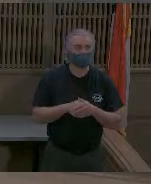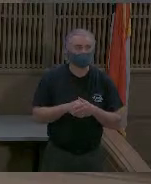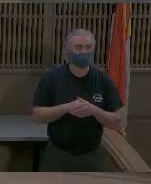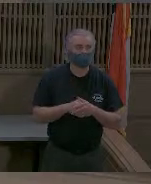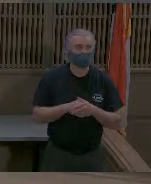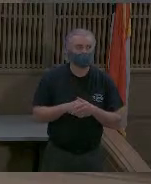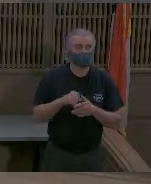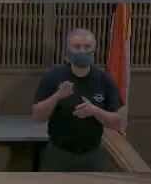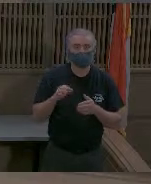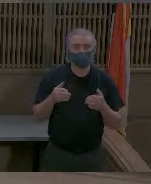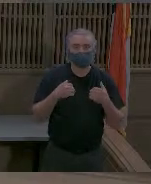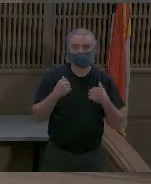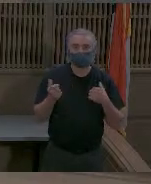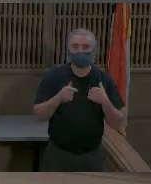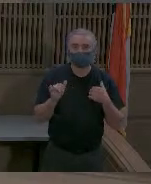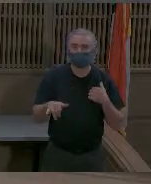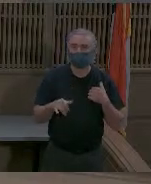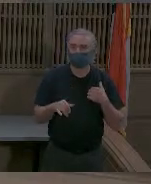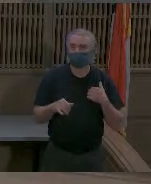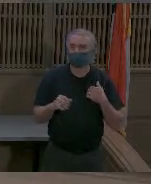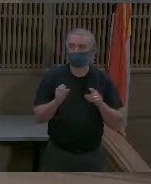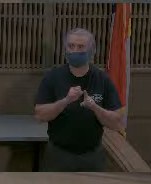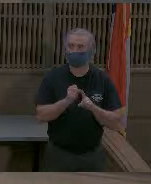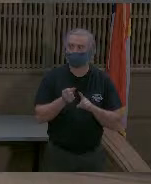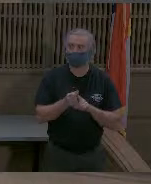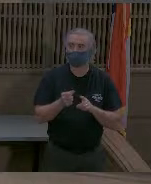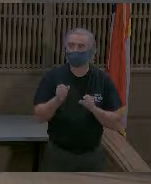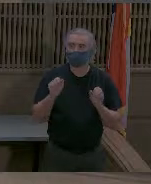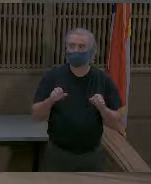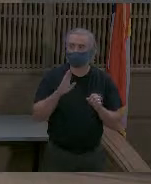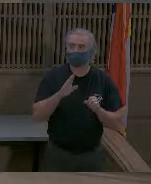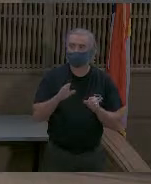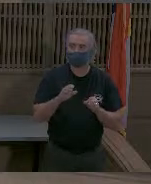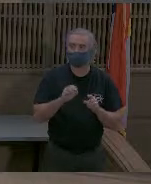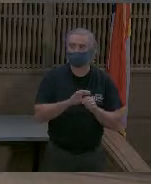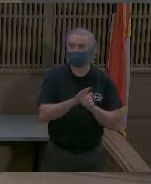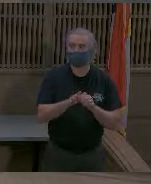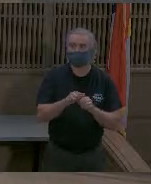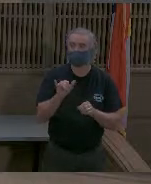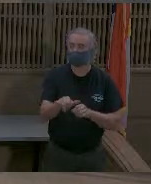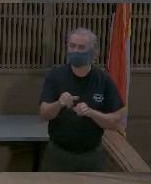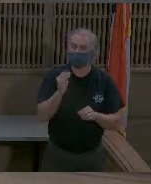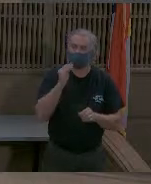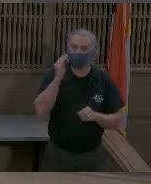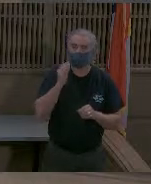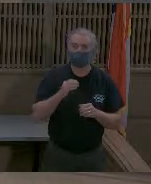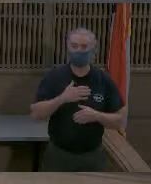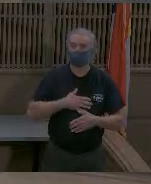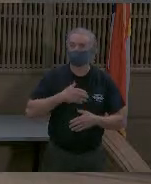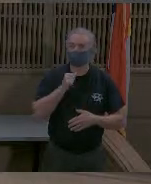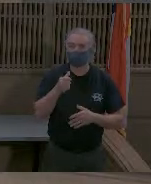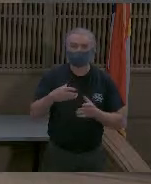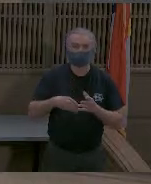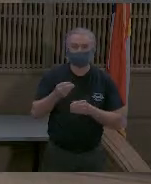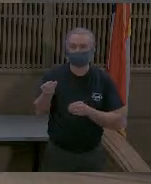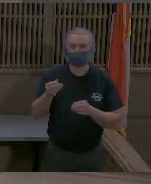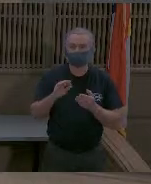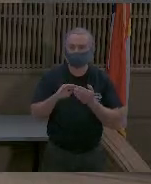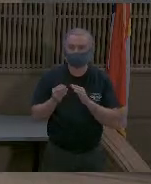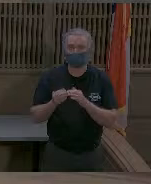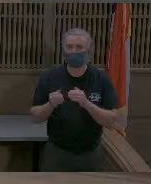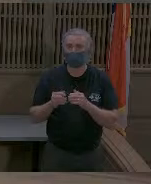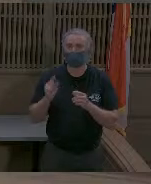If you have any of those symptoms, it could very well be COVID. We want you to stay home. Please don't go out in the community